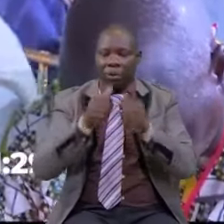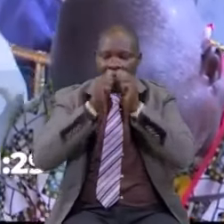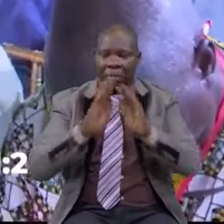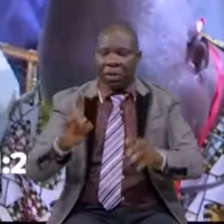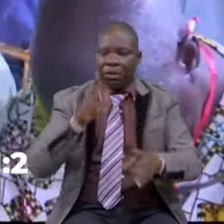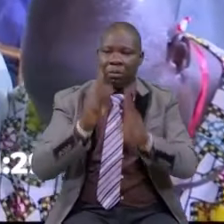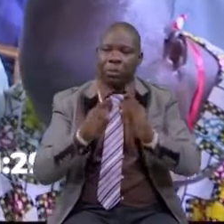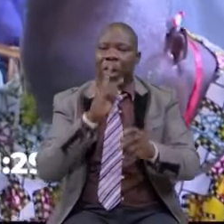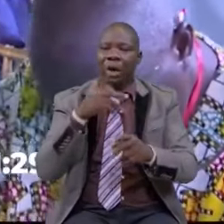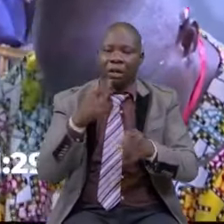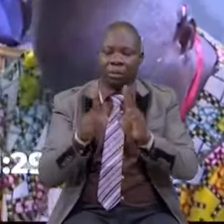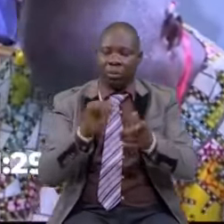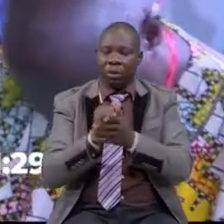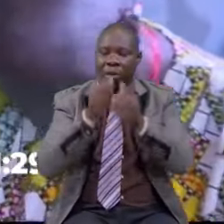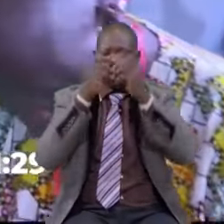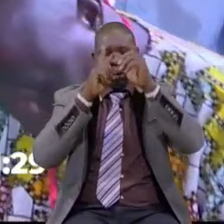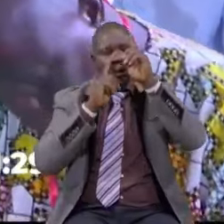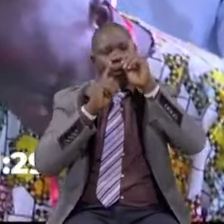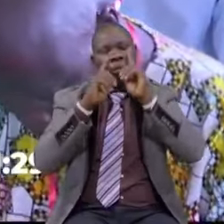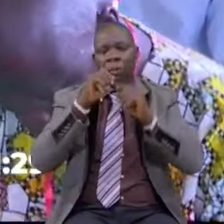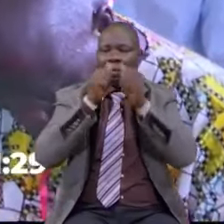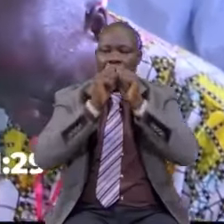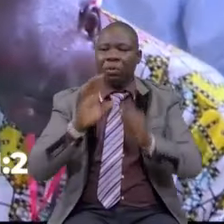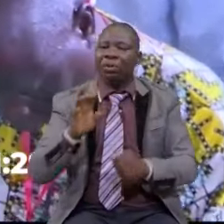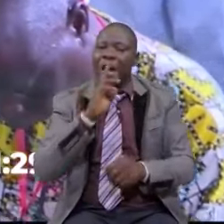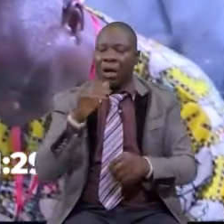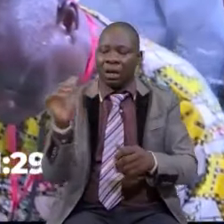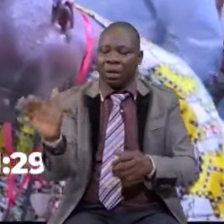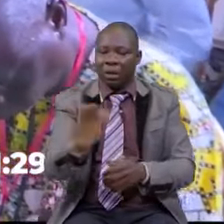that mourn. Blessed are they that